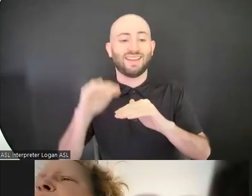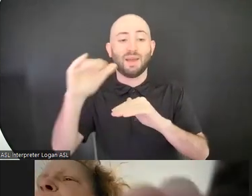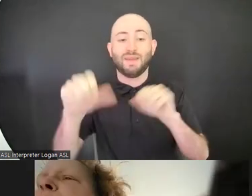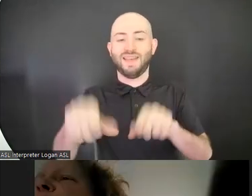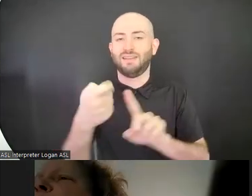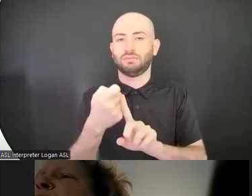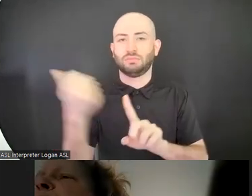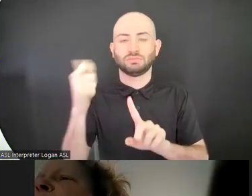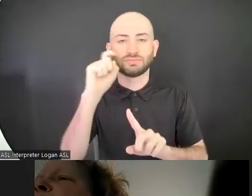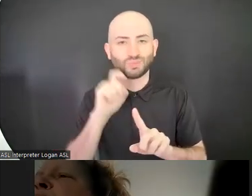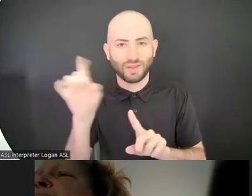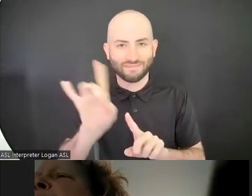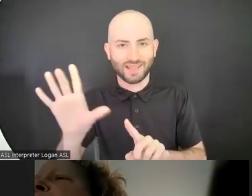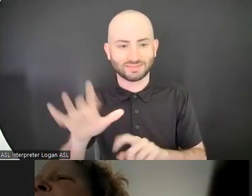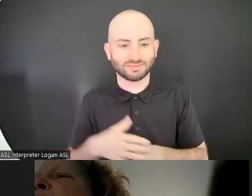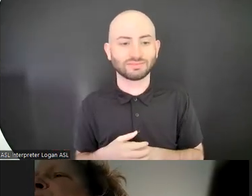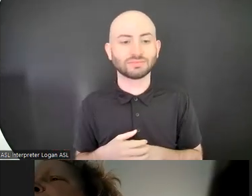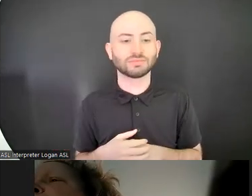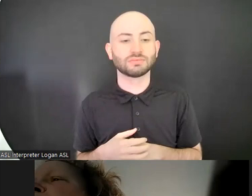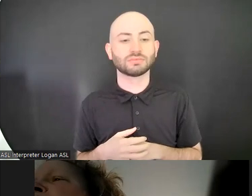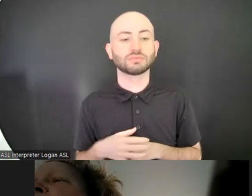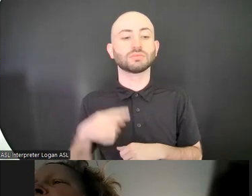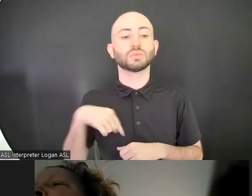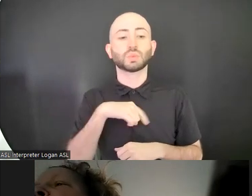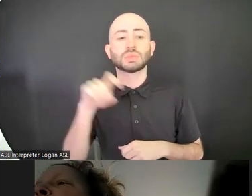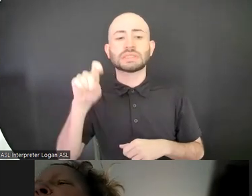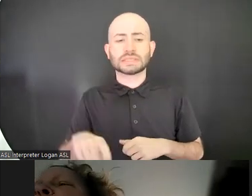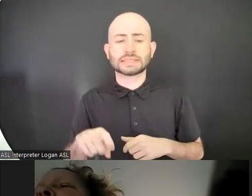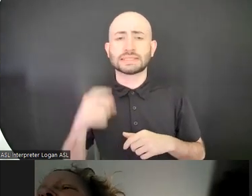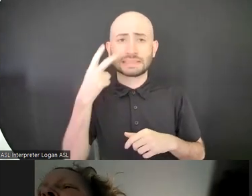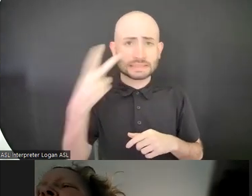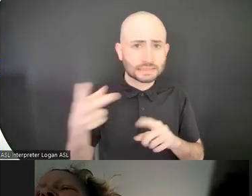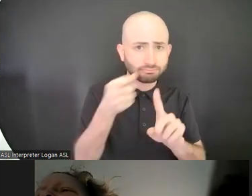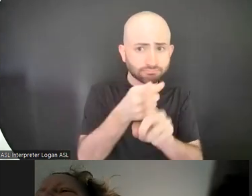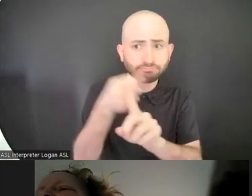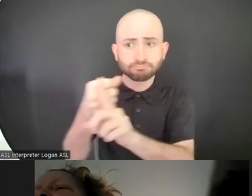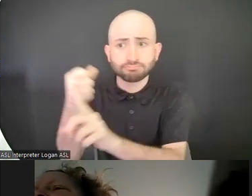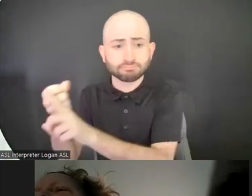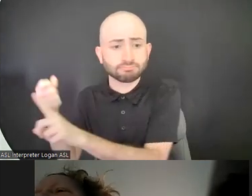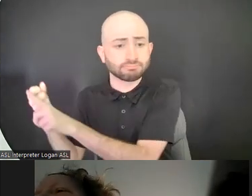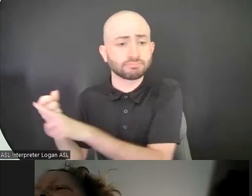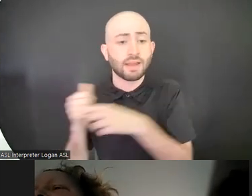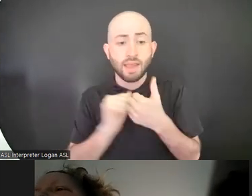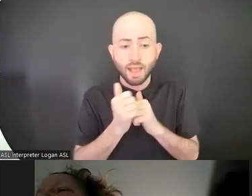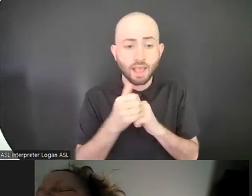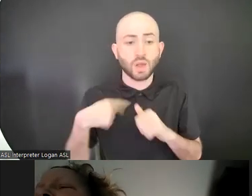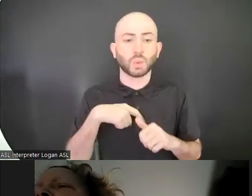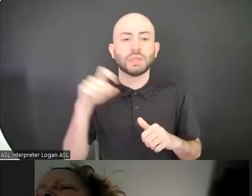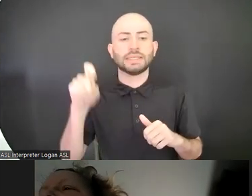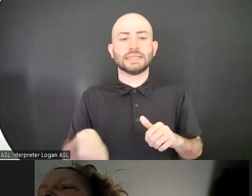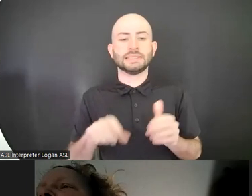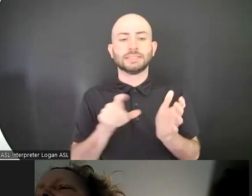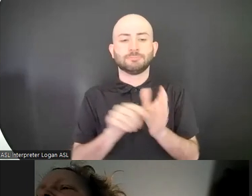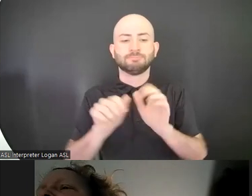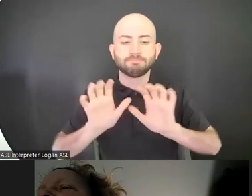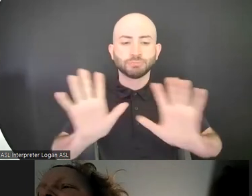see our impact we need to press local and state health organizations to collect data on sexual violence occurrence in the disability